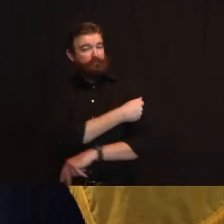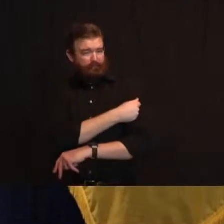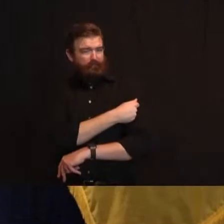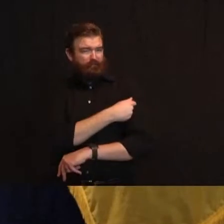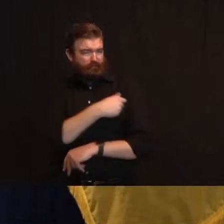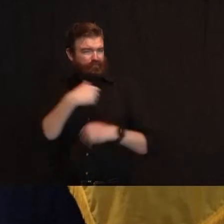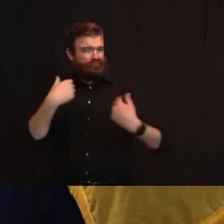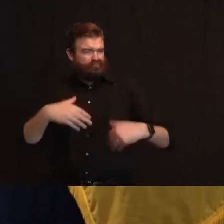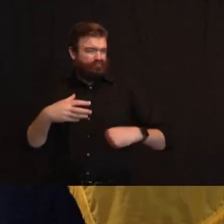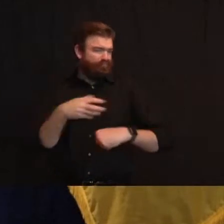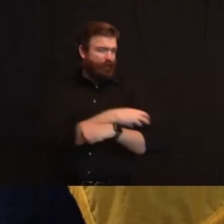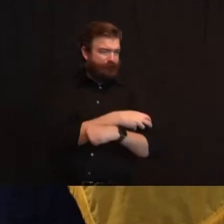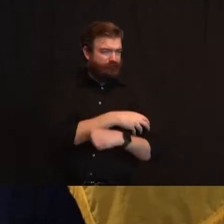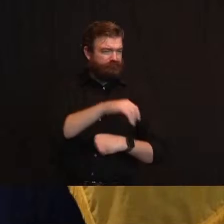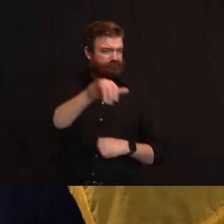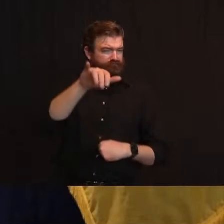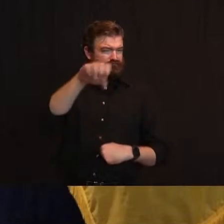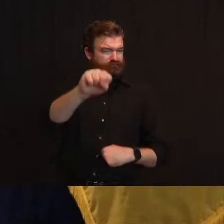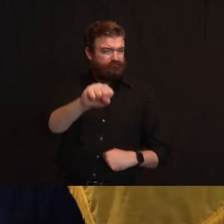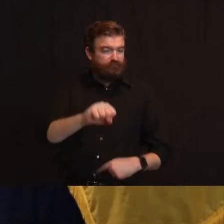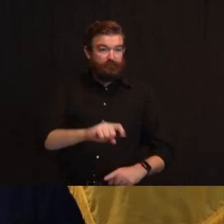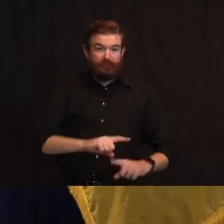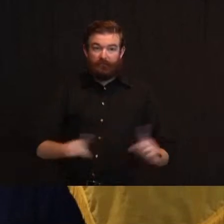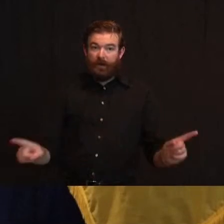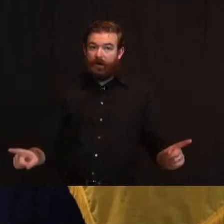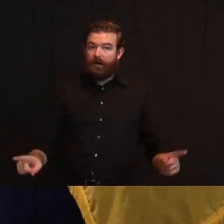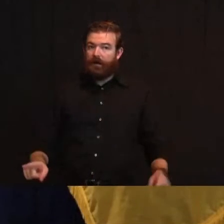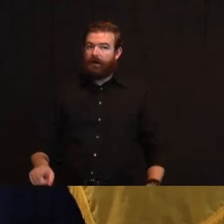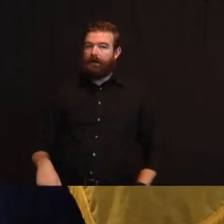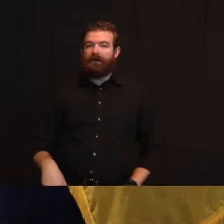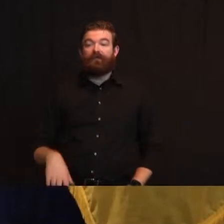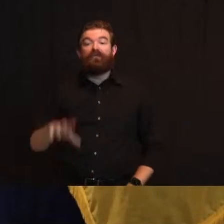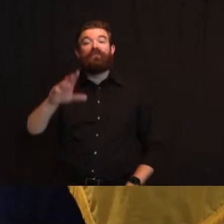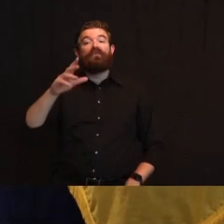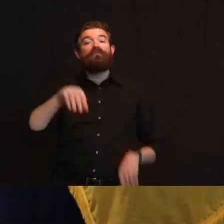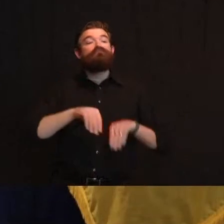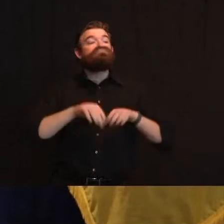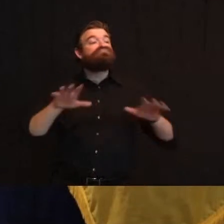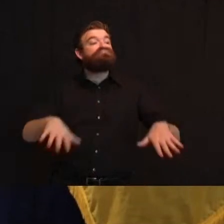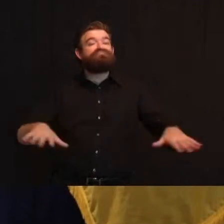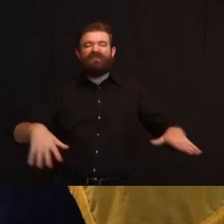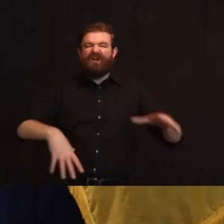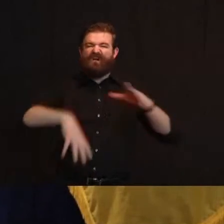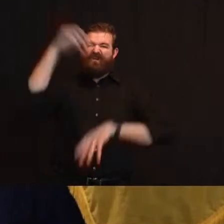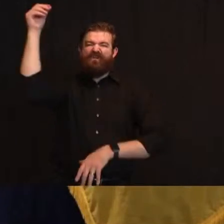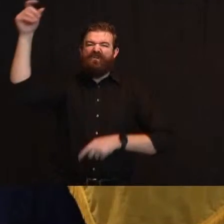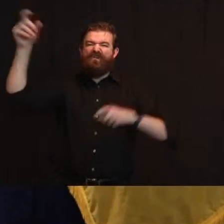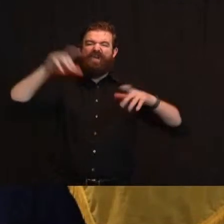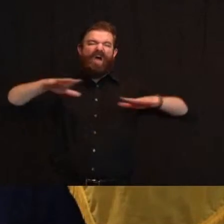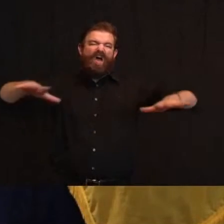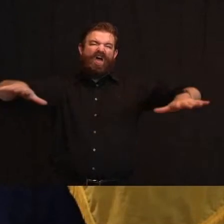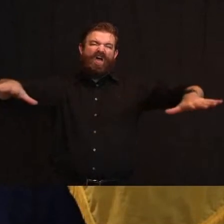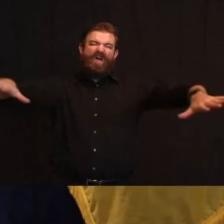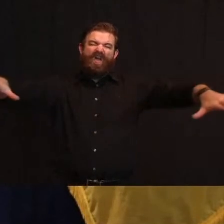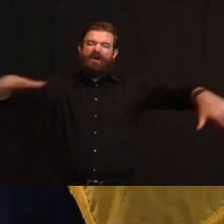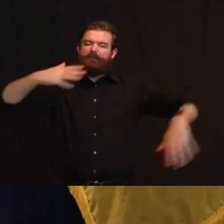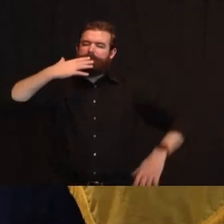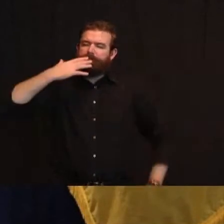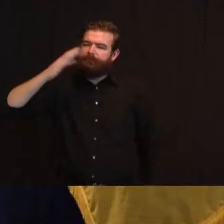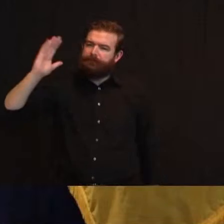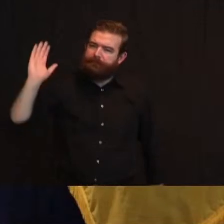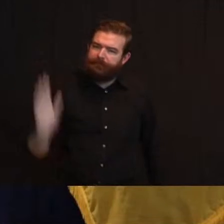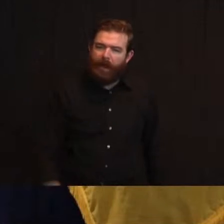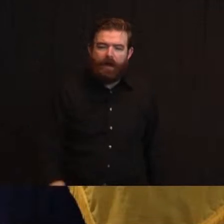can to bring the fire down so that the hose strength is amplified. But, and this is the but, we've been asked